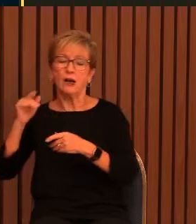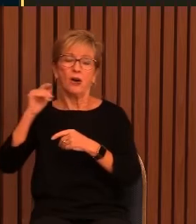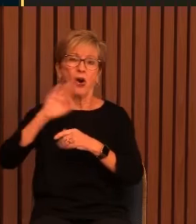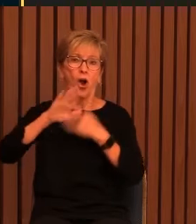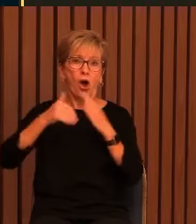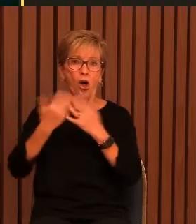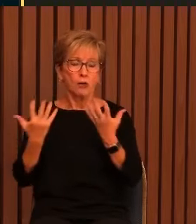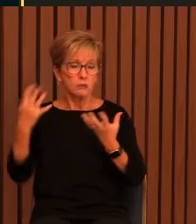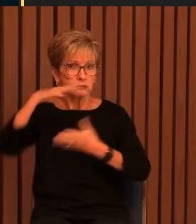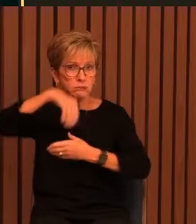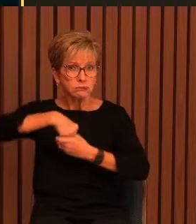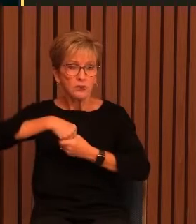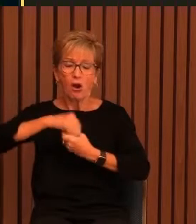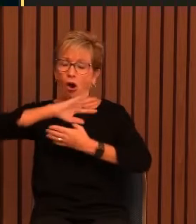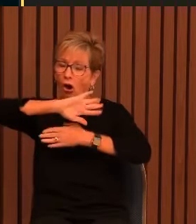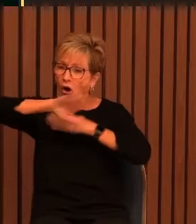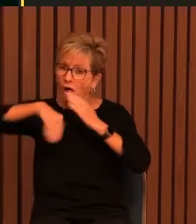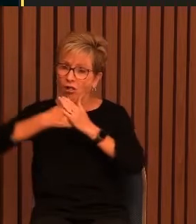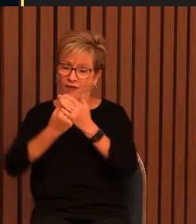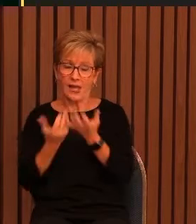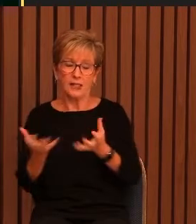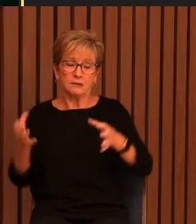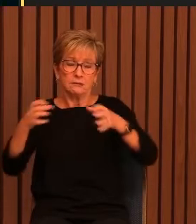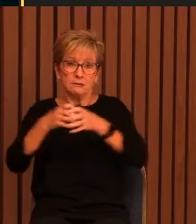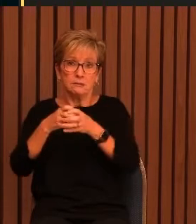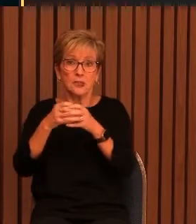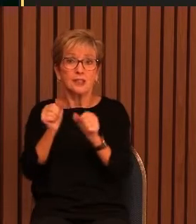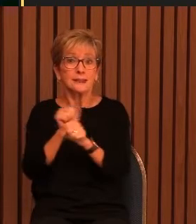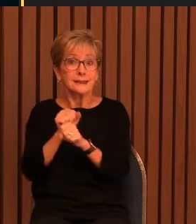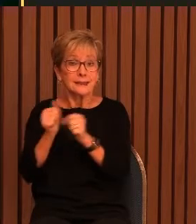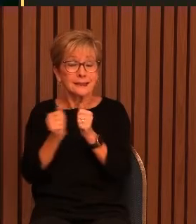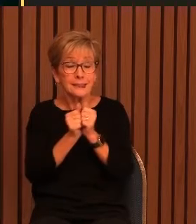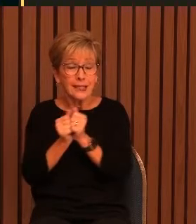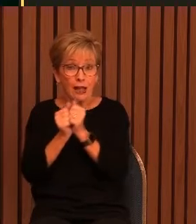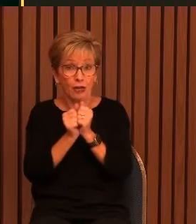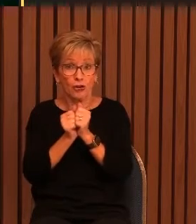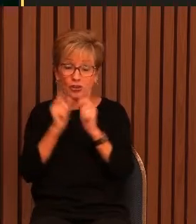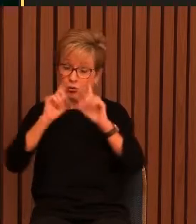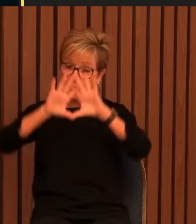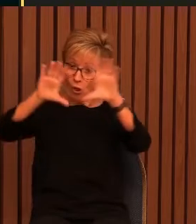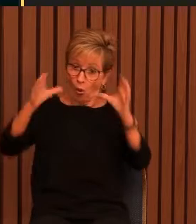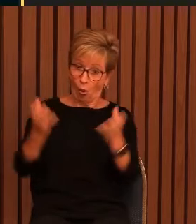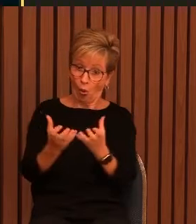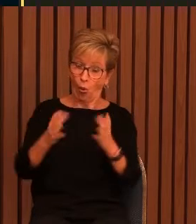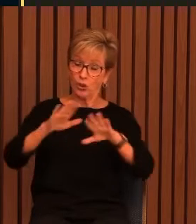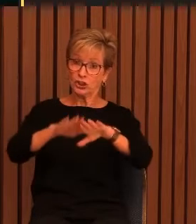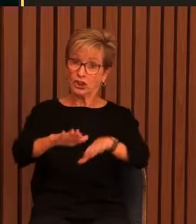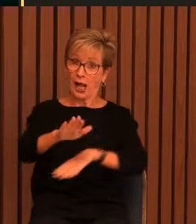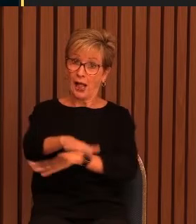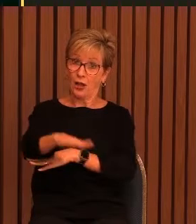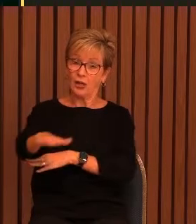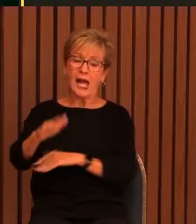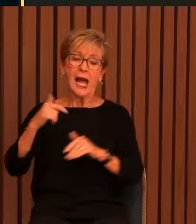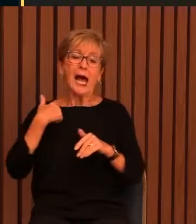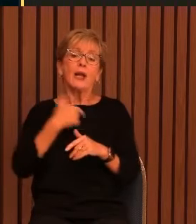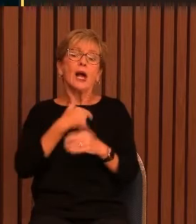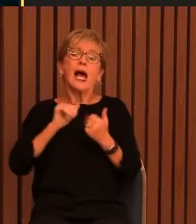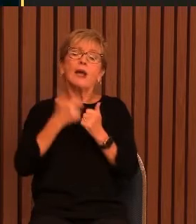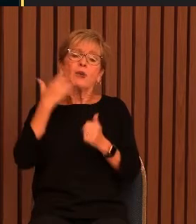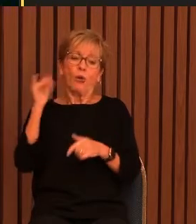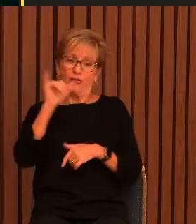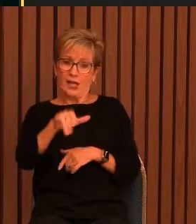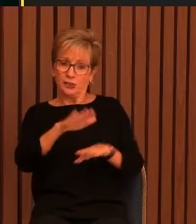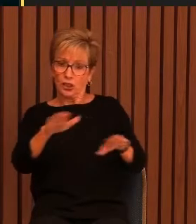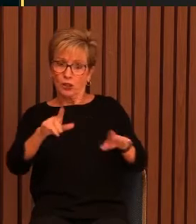pieces. It's all of that together. In essence, what's the whole child? How are we going to know that they're prepared? Because